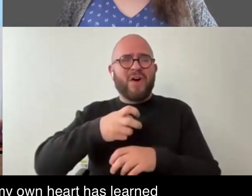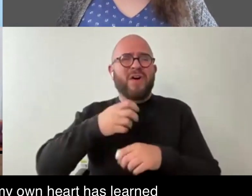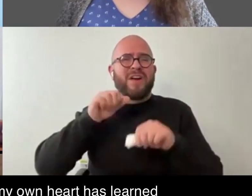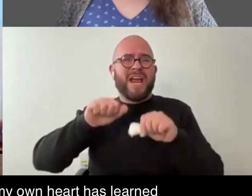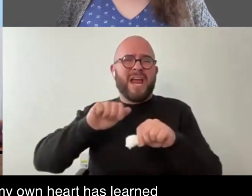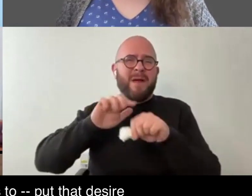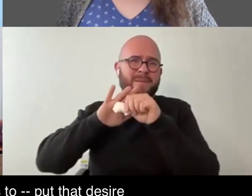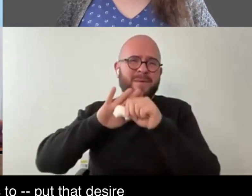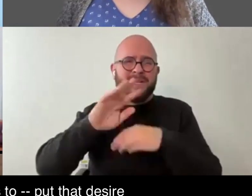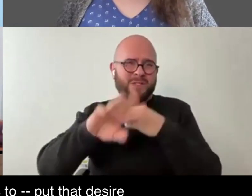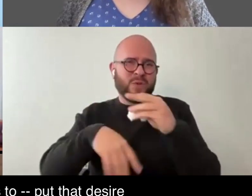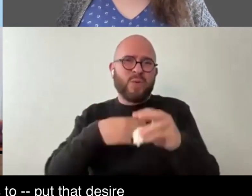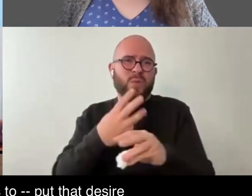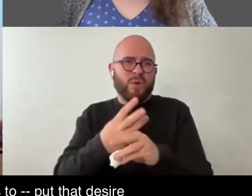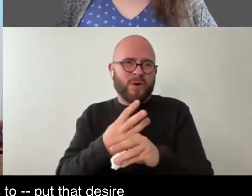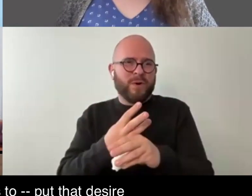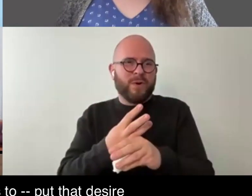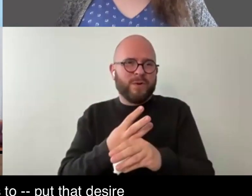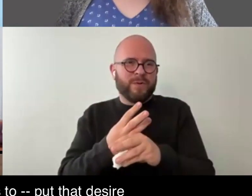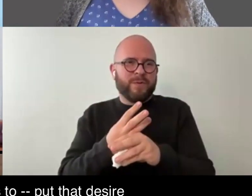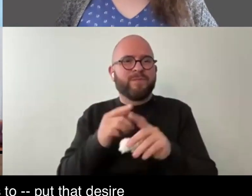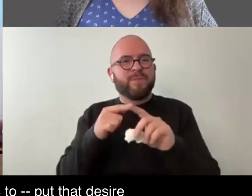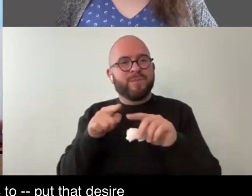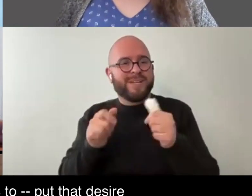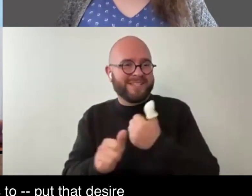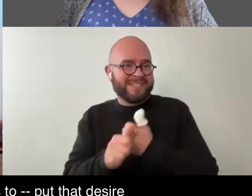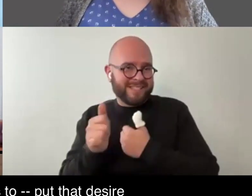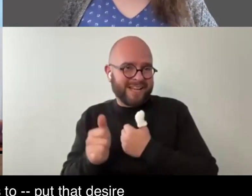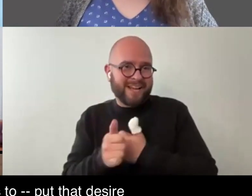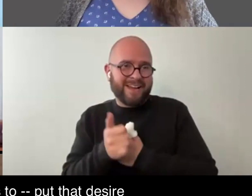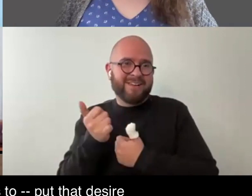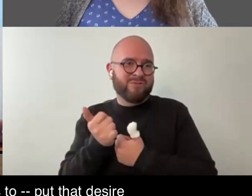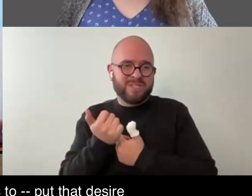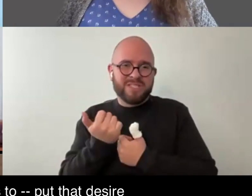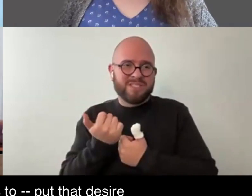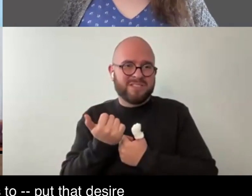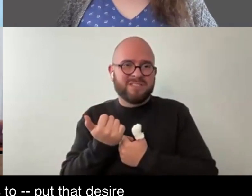world, right? That it is dangerous to